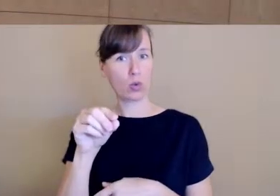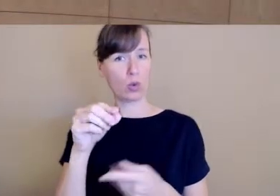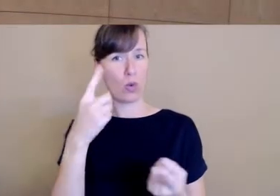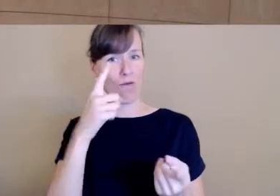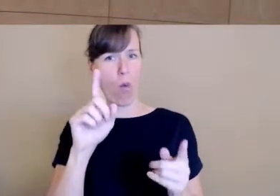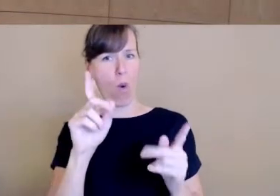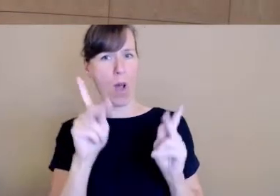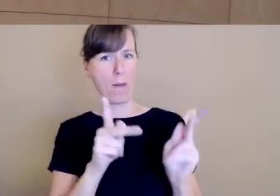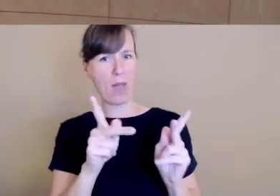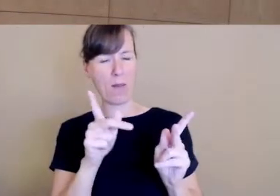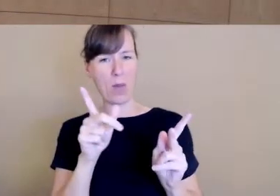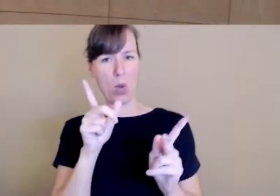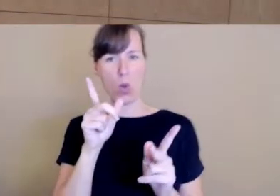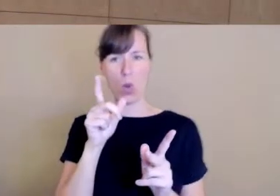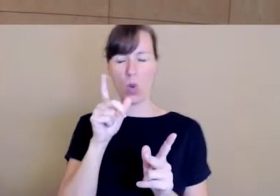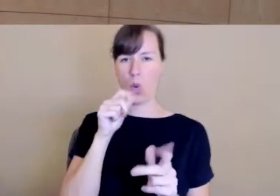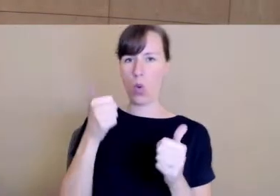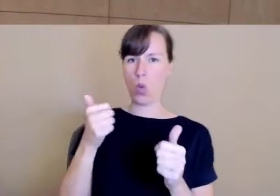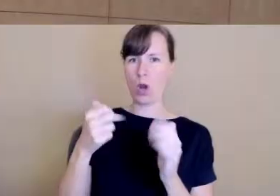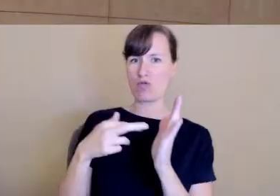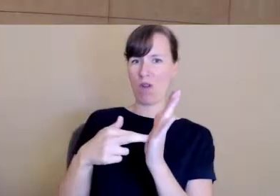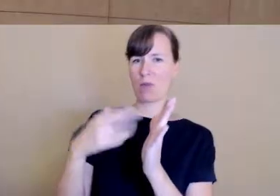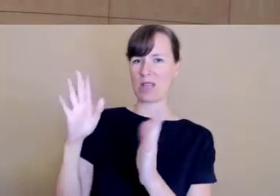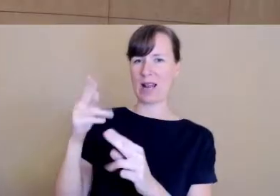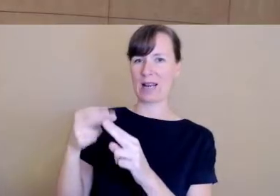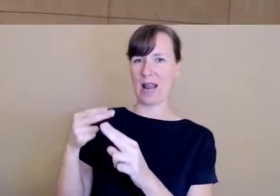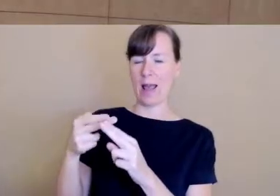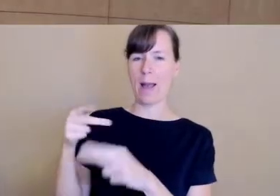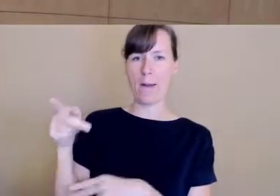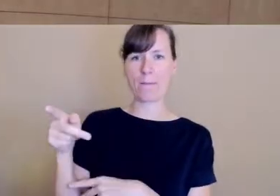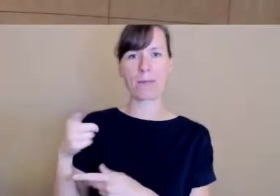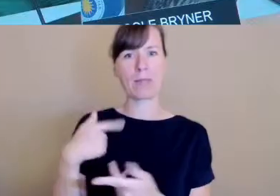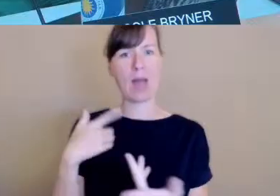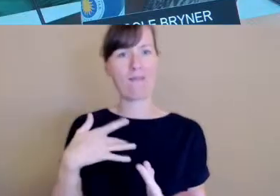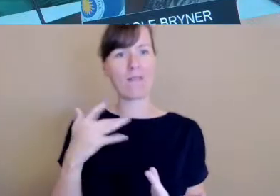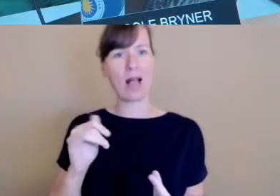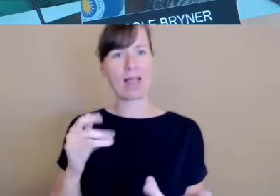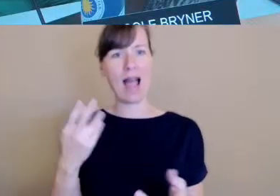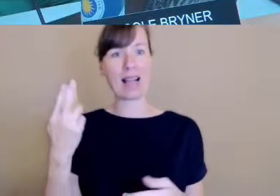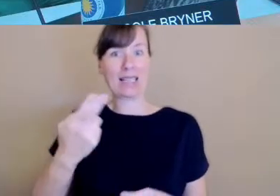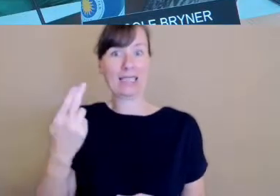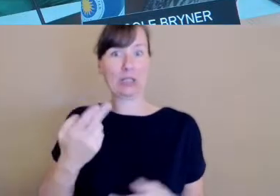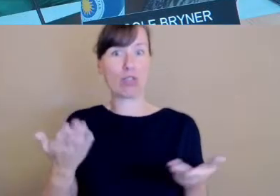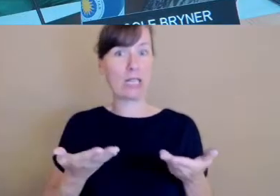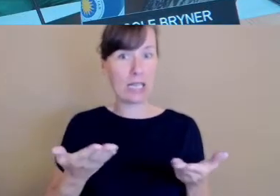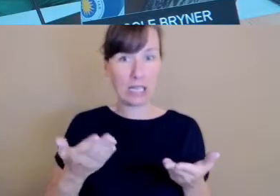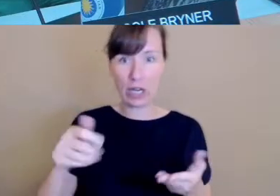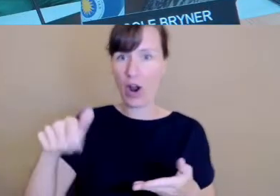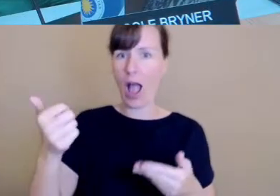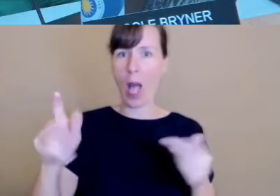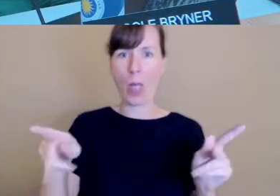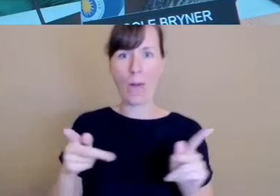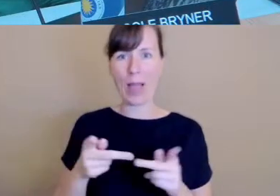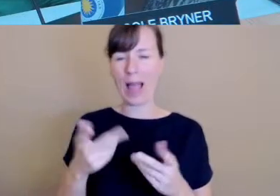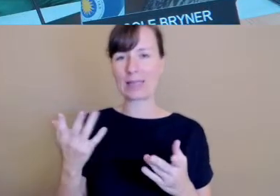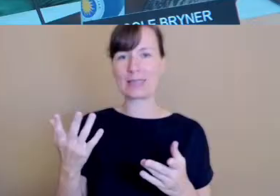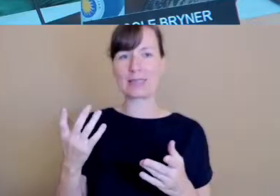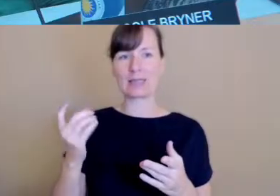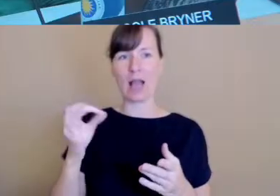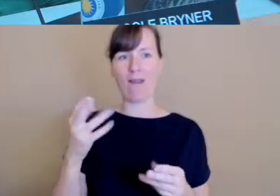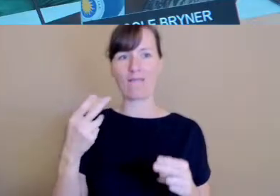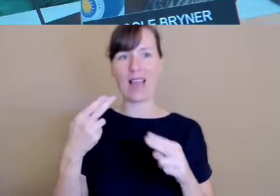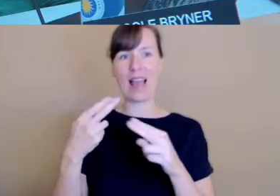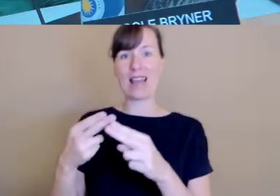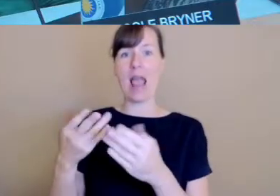like there has been a history here and everywhere of naming things for people without sort of